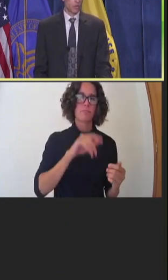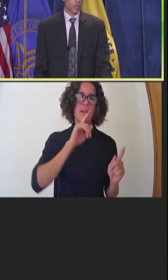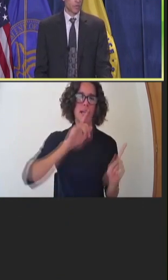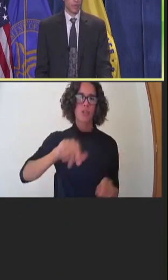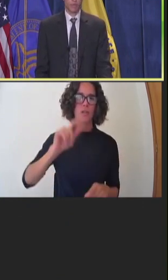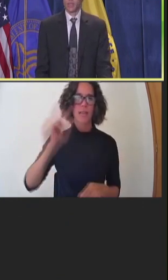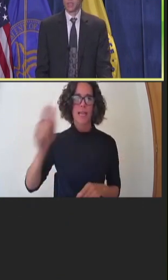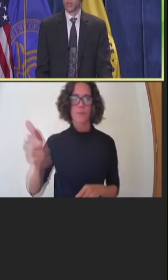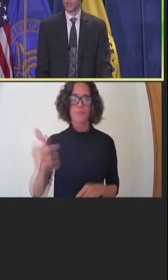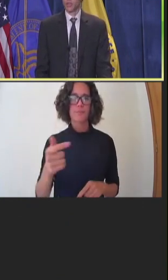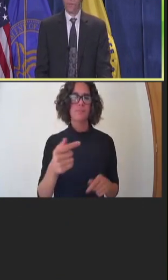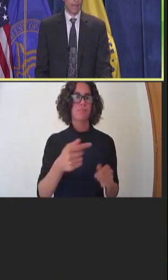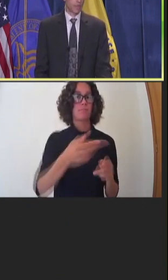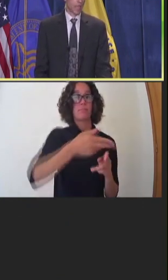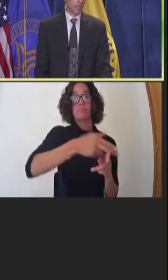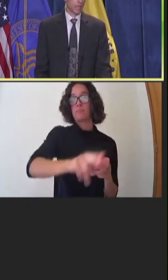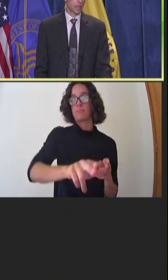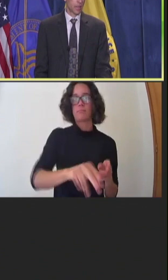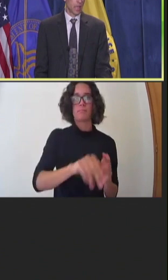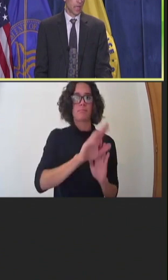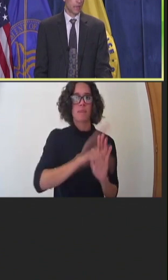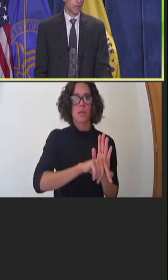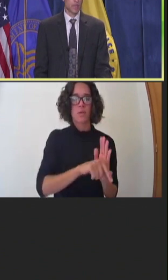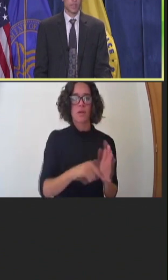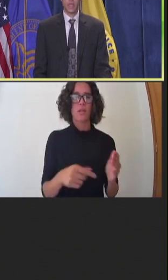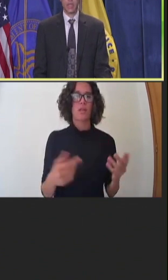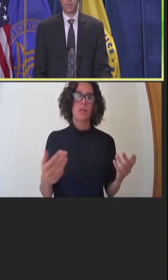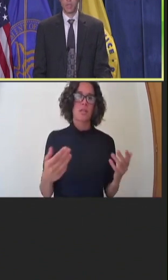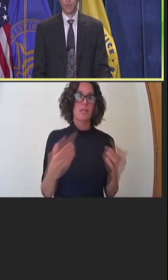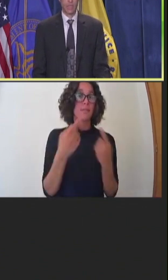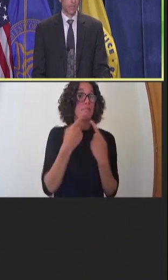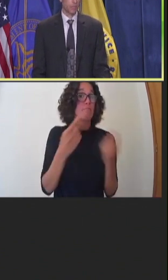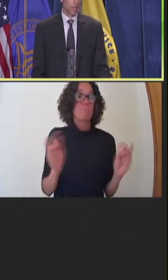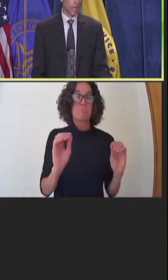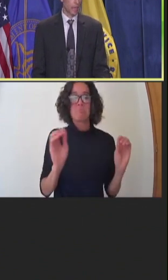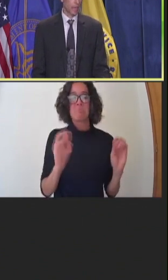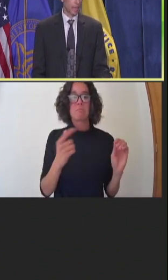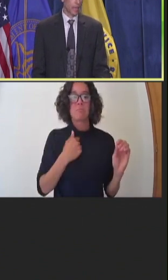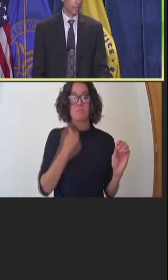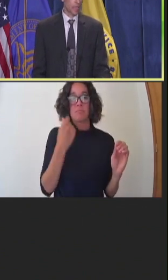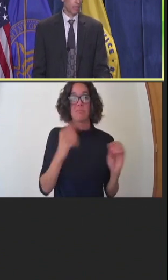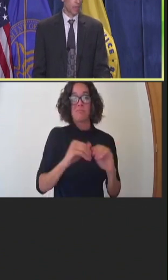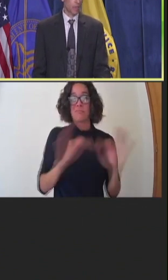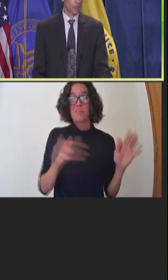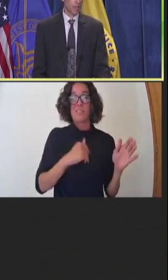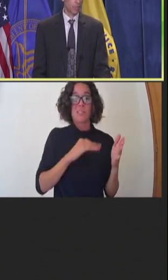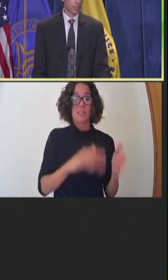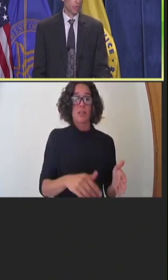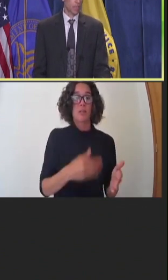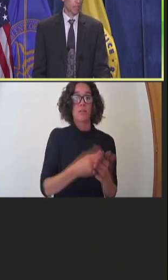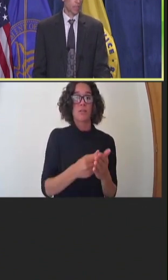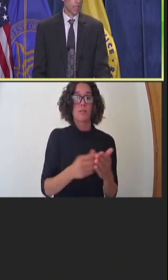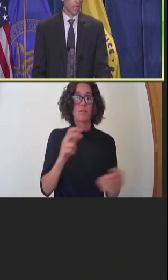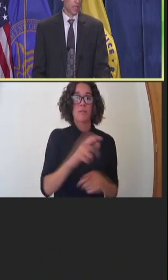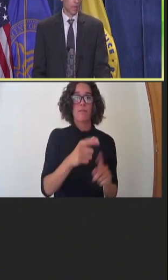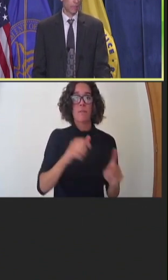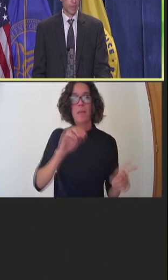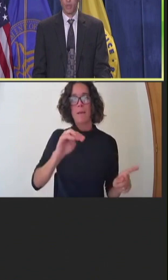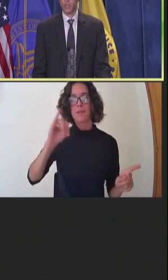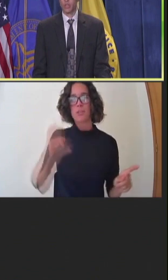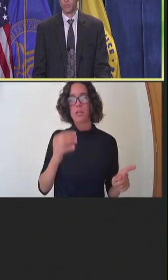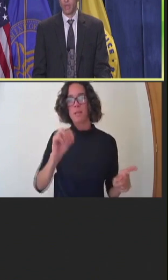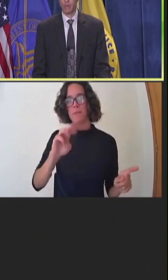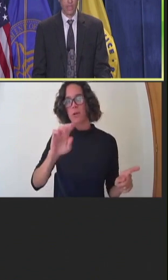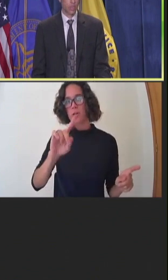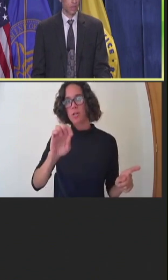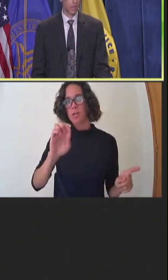So just briefly, disclosures, I have none. This study was funded by the M.J. Murdoch Charitable Trust, a grant from the